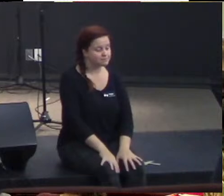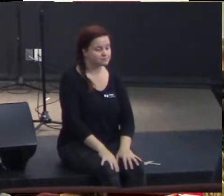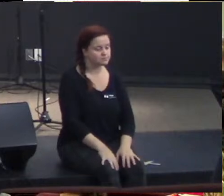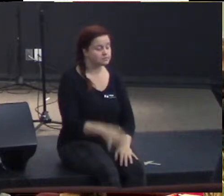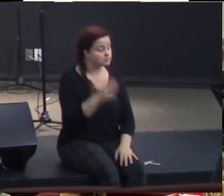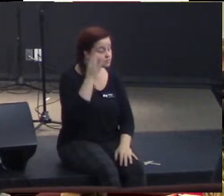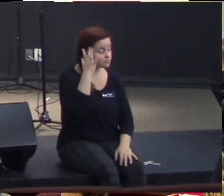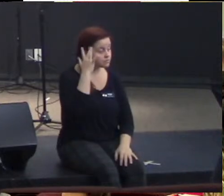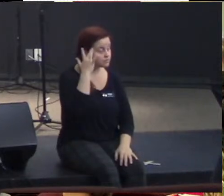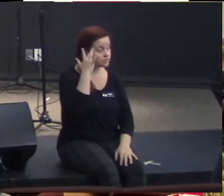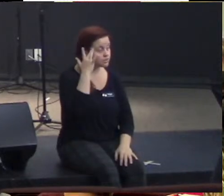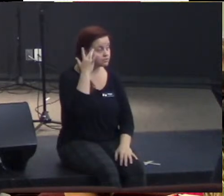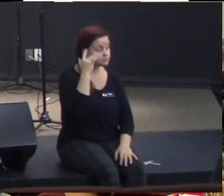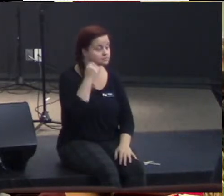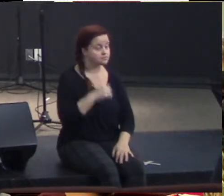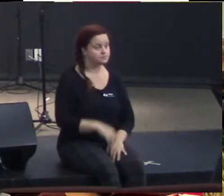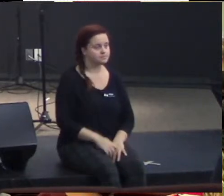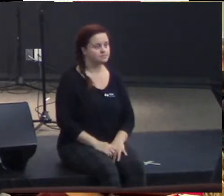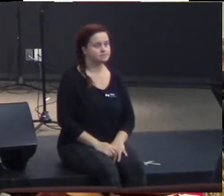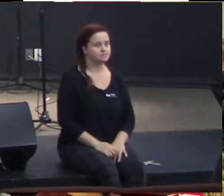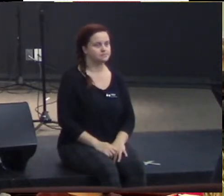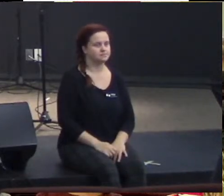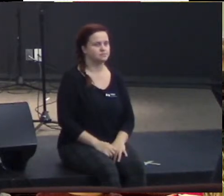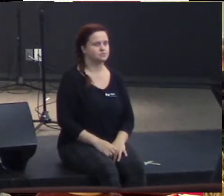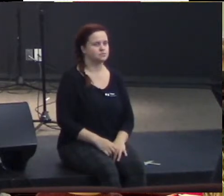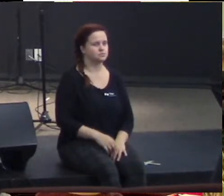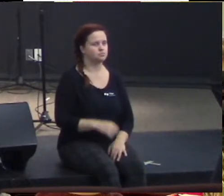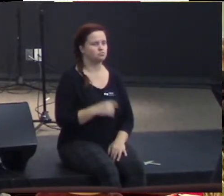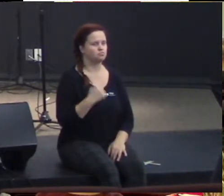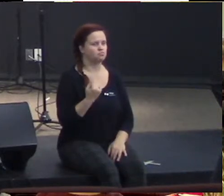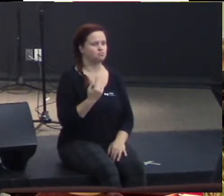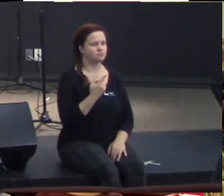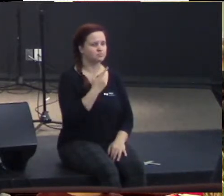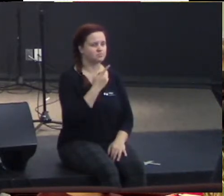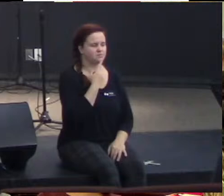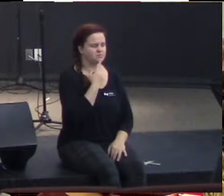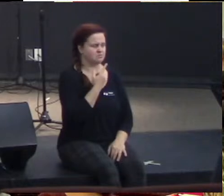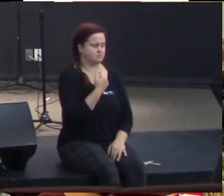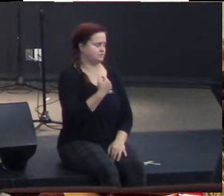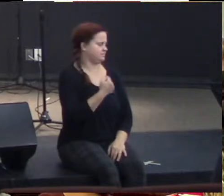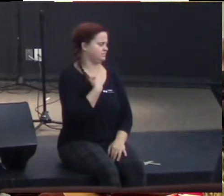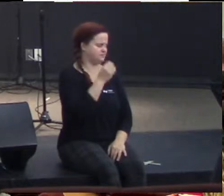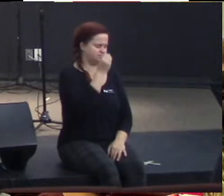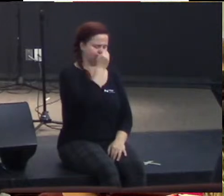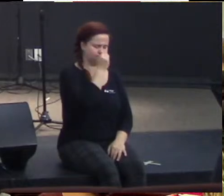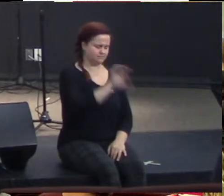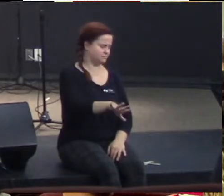Because it just says, I just don't care.